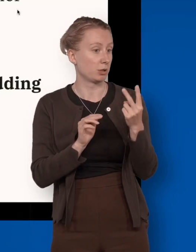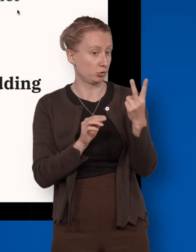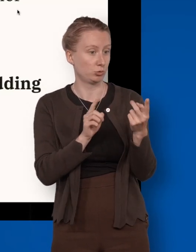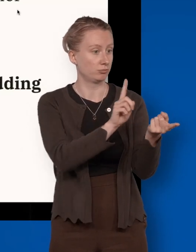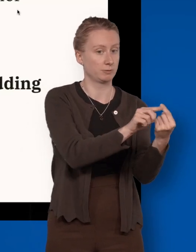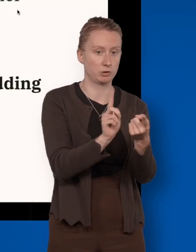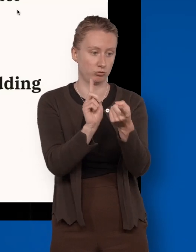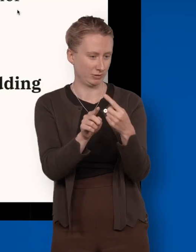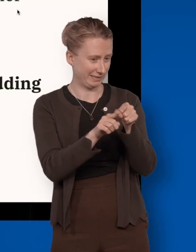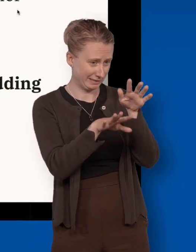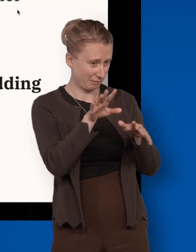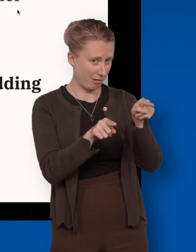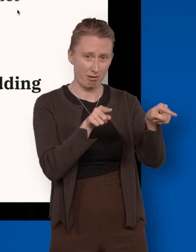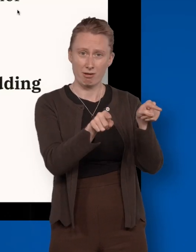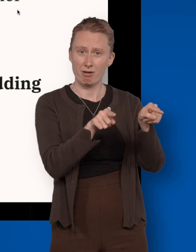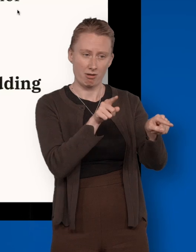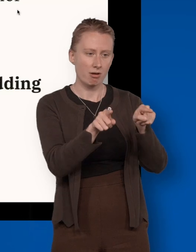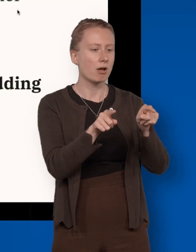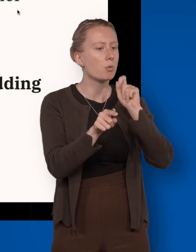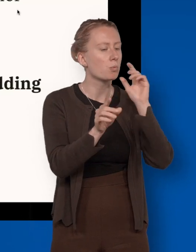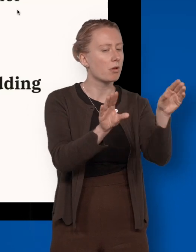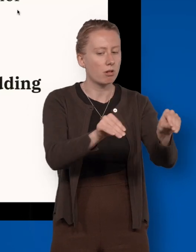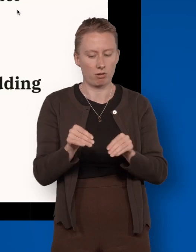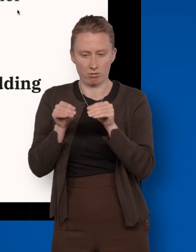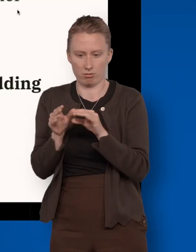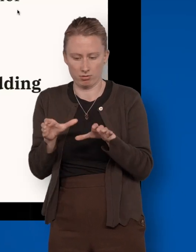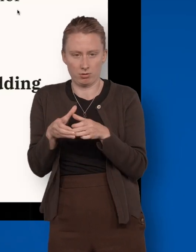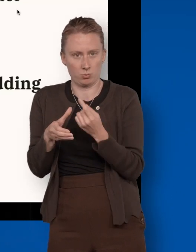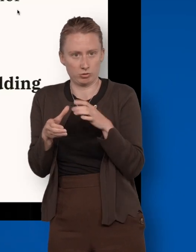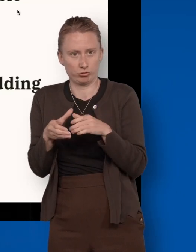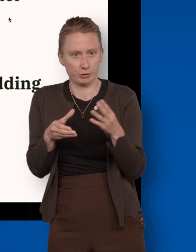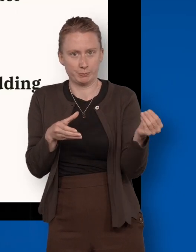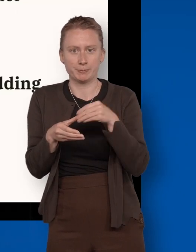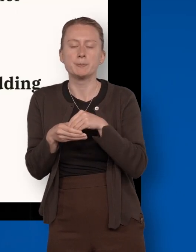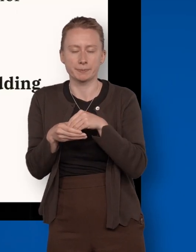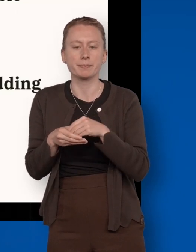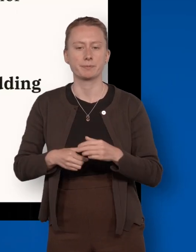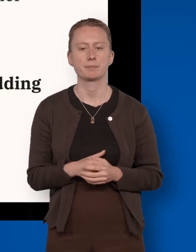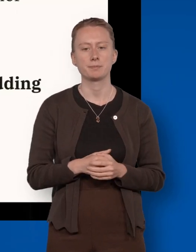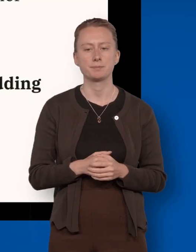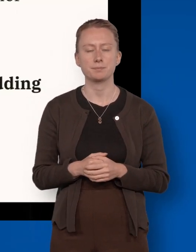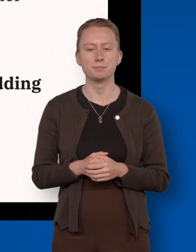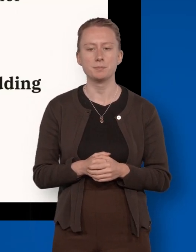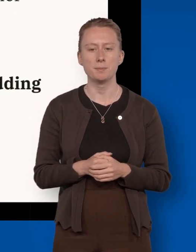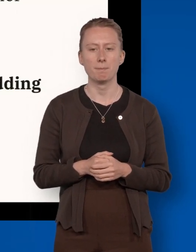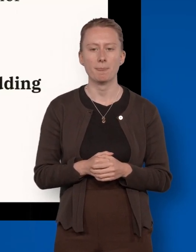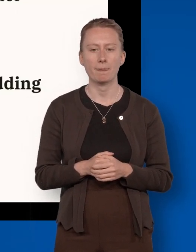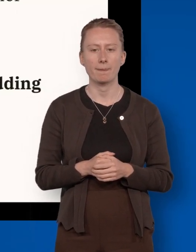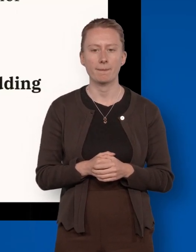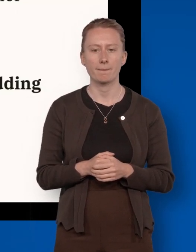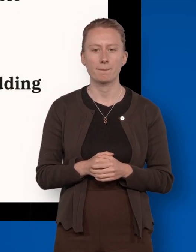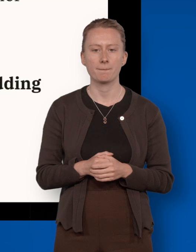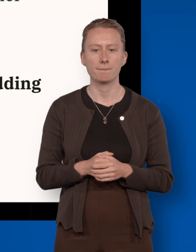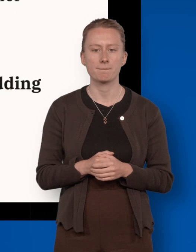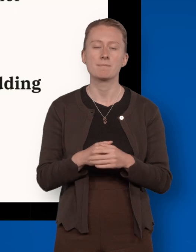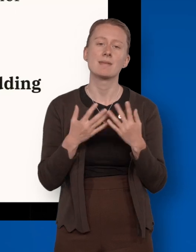actually saying, we sort of cluster them into one group. And the key tech we use to do this